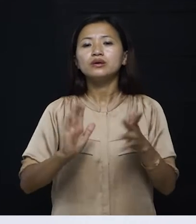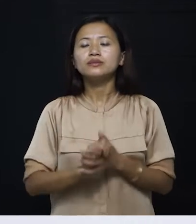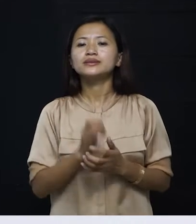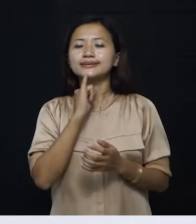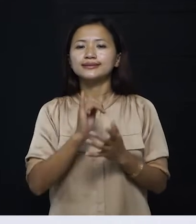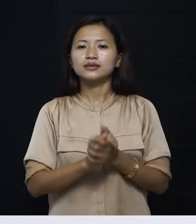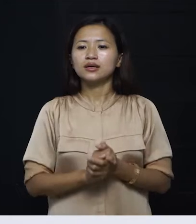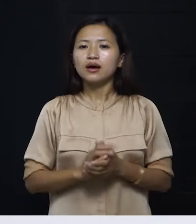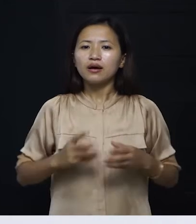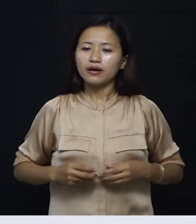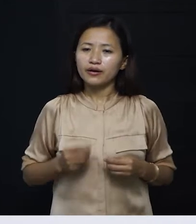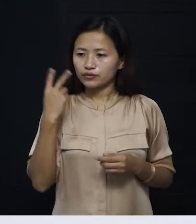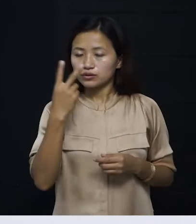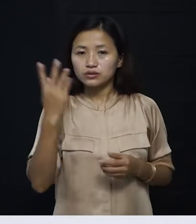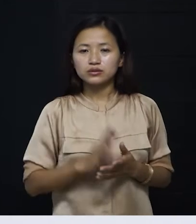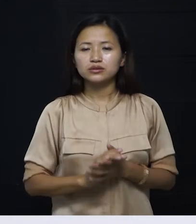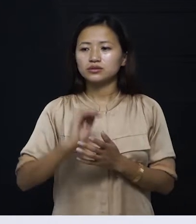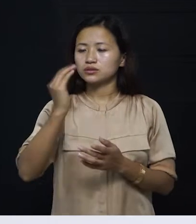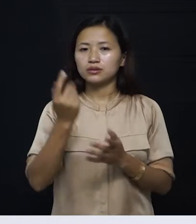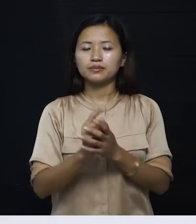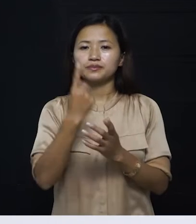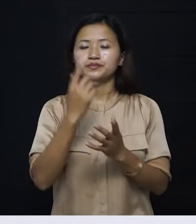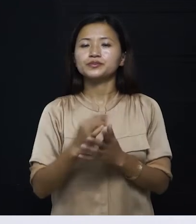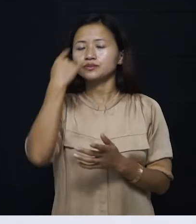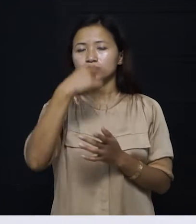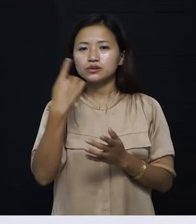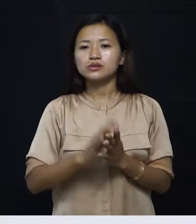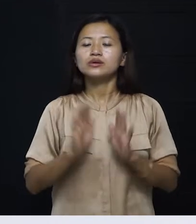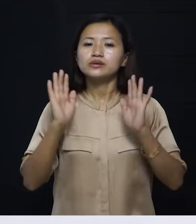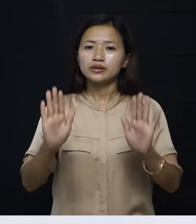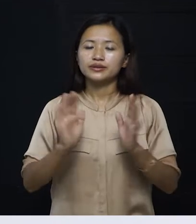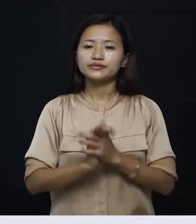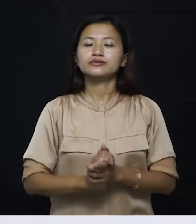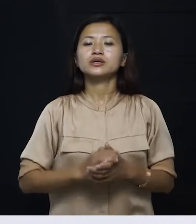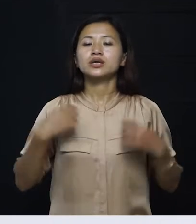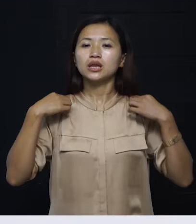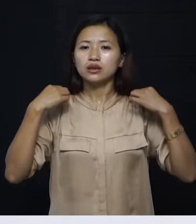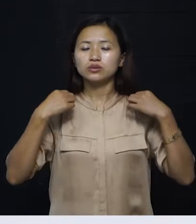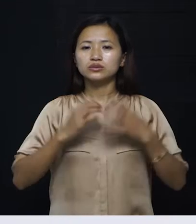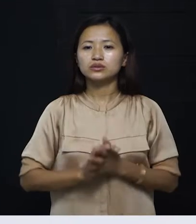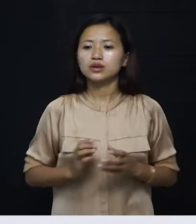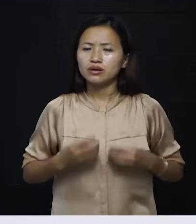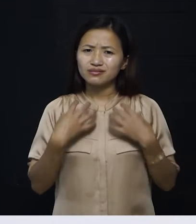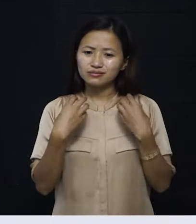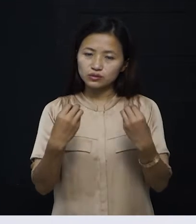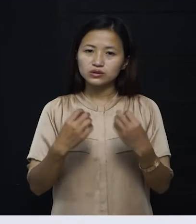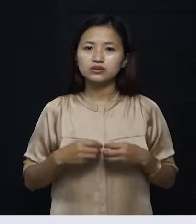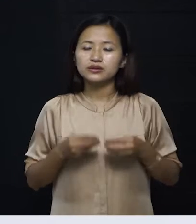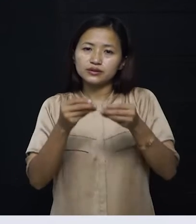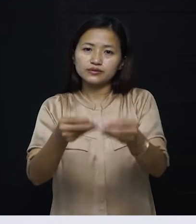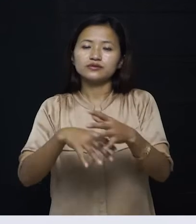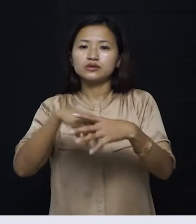is, I have to search for someone who has clothes, okay, who is willing to give up his